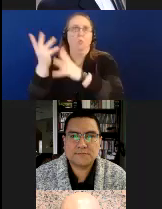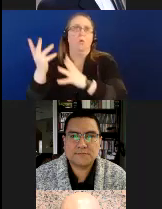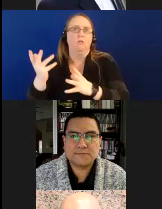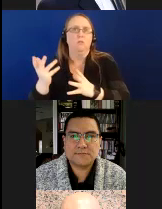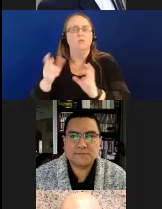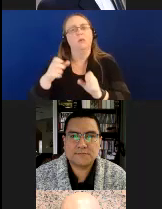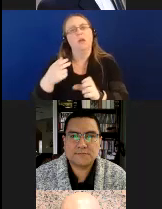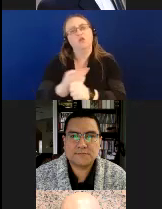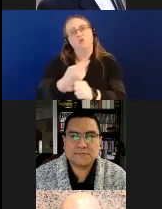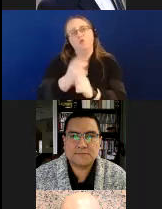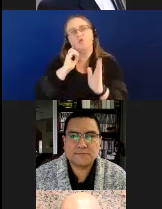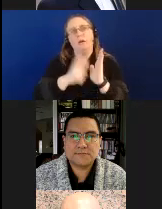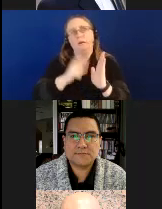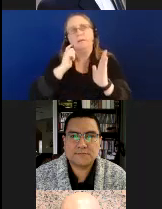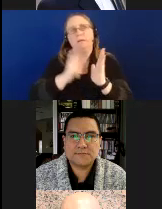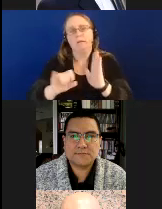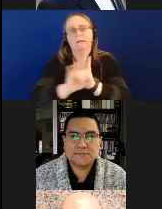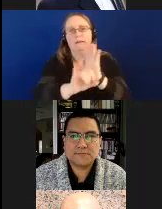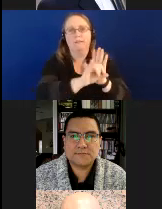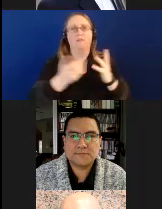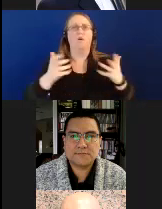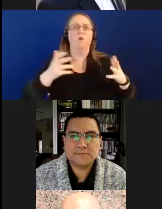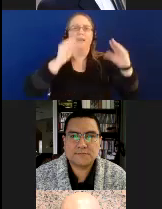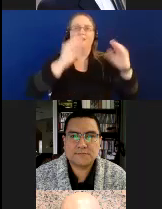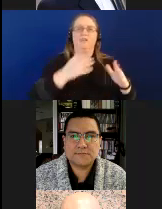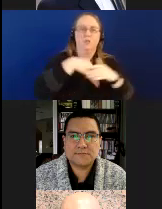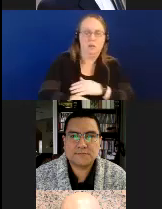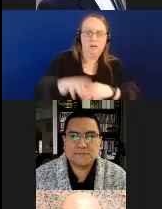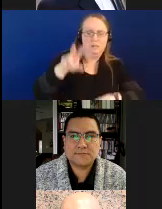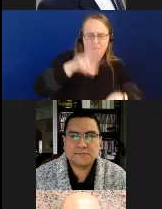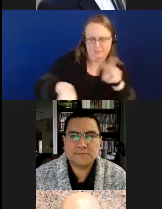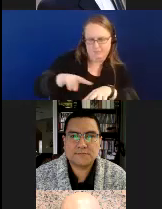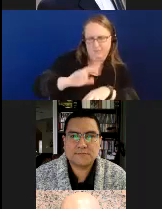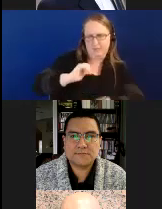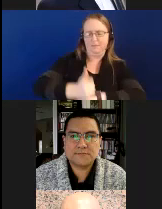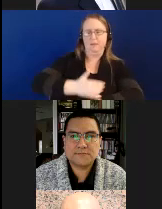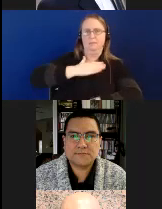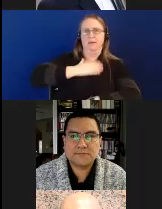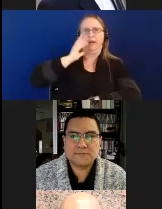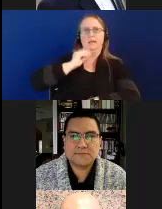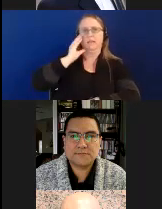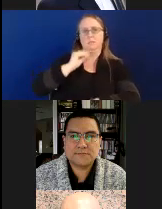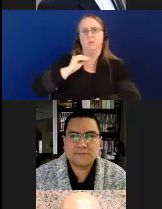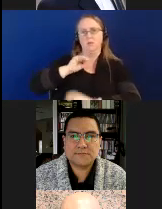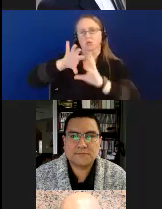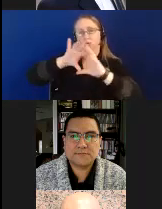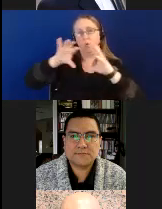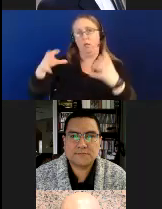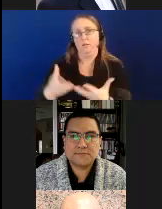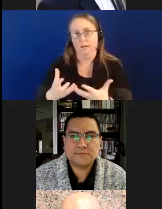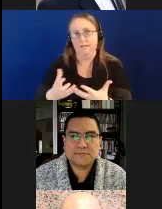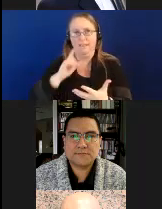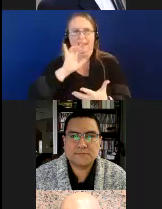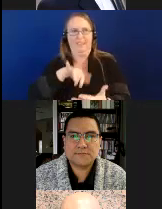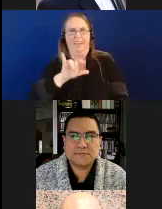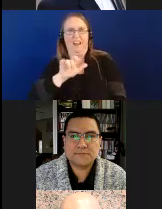try to identify. We've already had teachers come in and look at it and say, based on my experience qualitatively, I think this item is